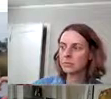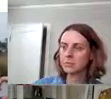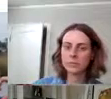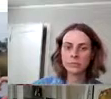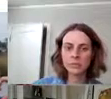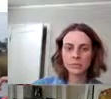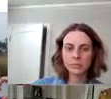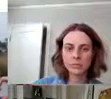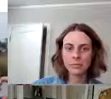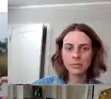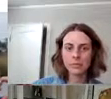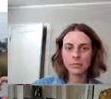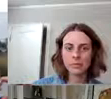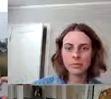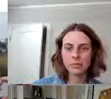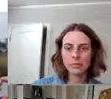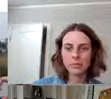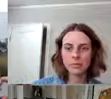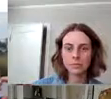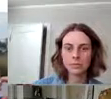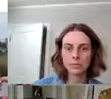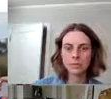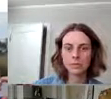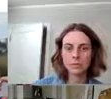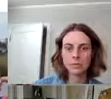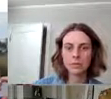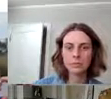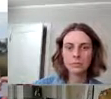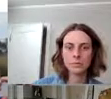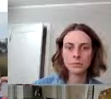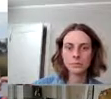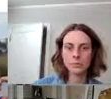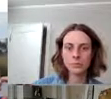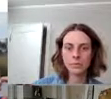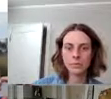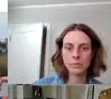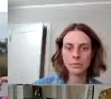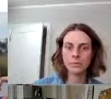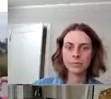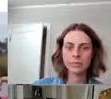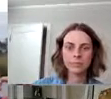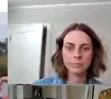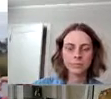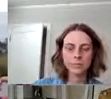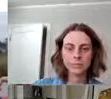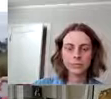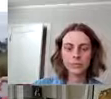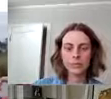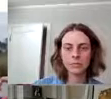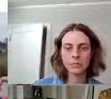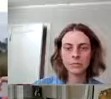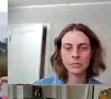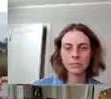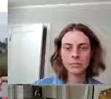There are numerous public beaches, which will ensure you will get your fill of Florida sunshine, or take advantage of